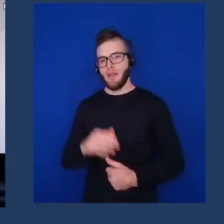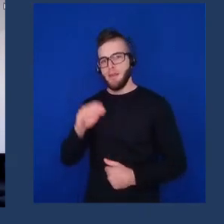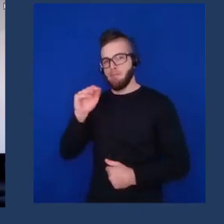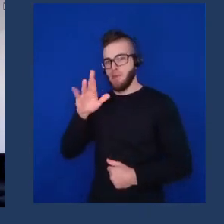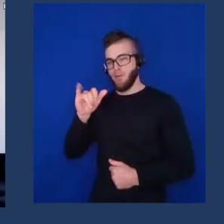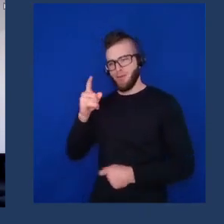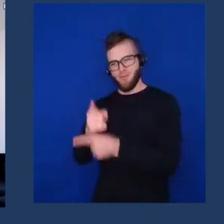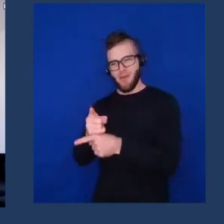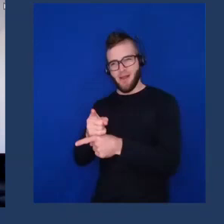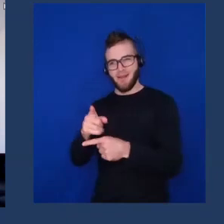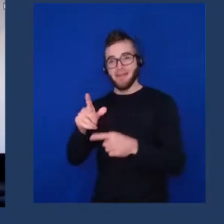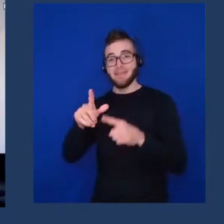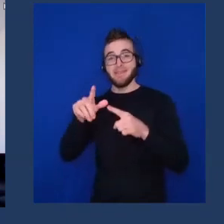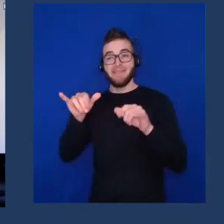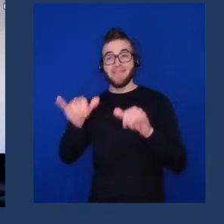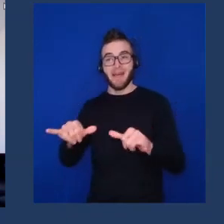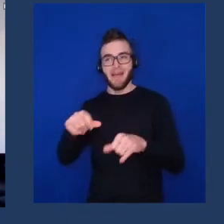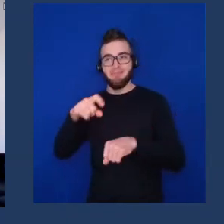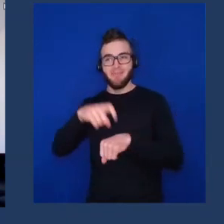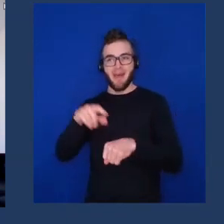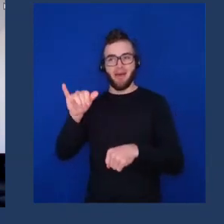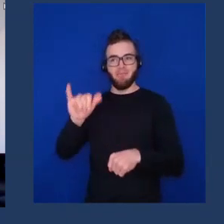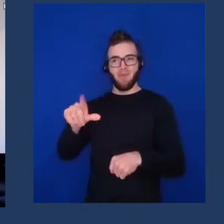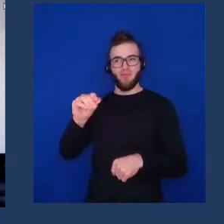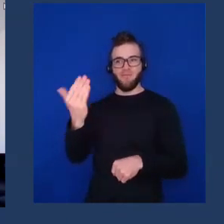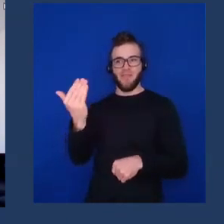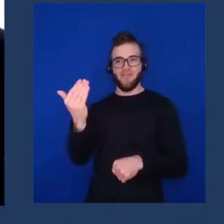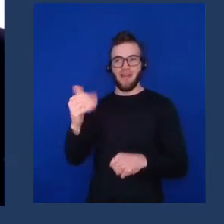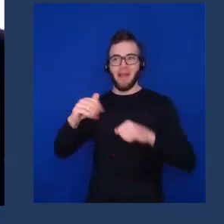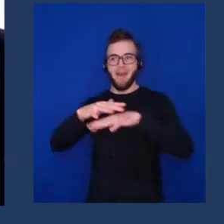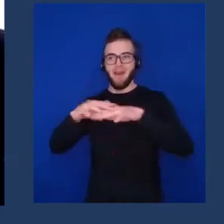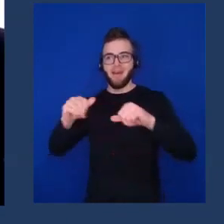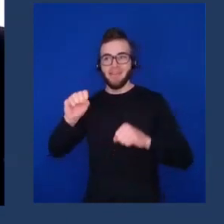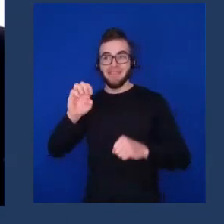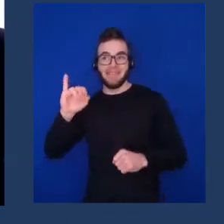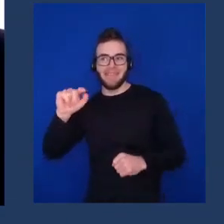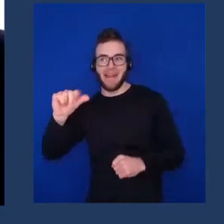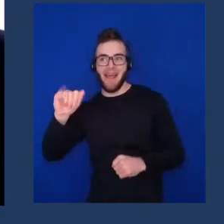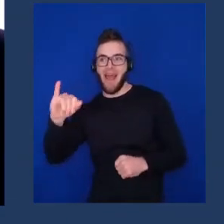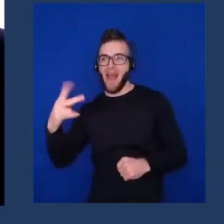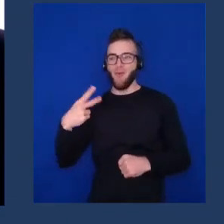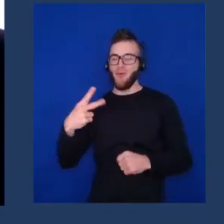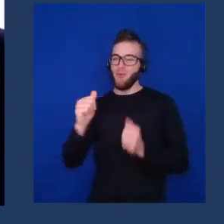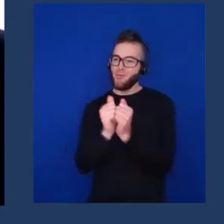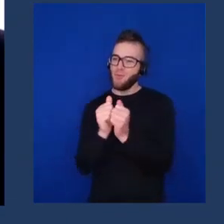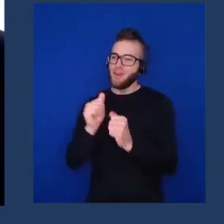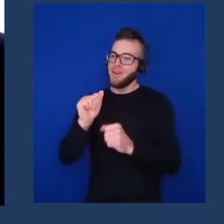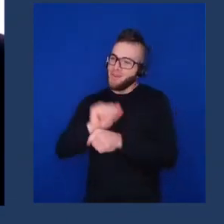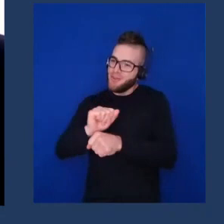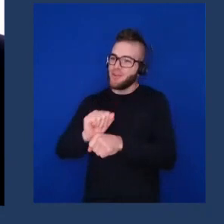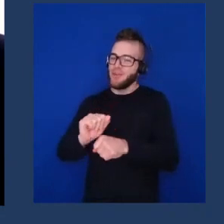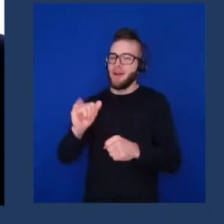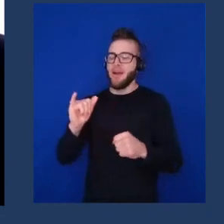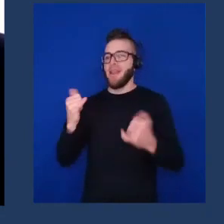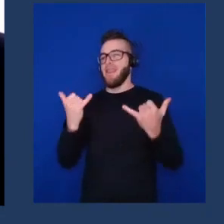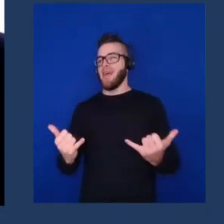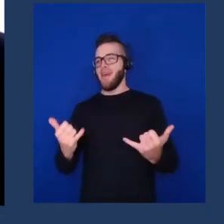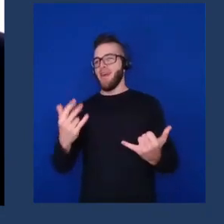where Kartik, you and I met for the very first time. So here we are today. It's a good networking